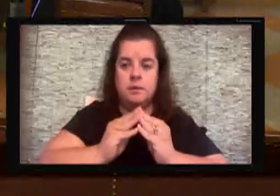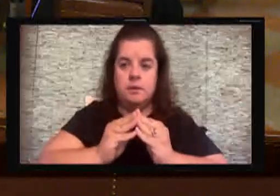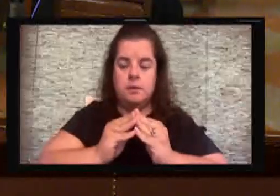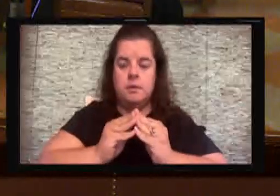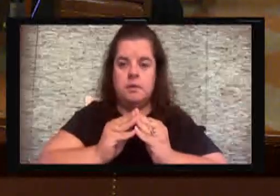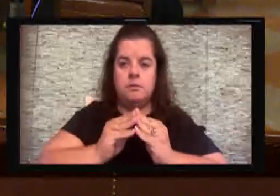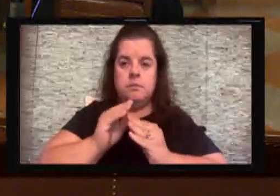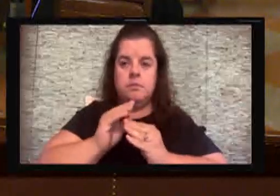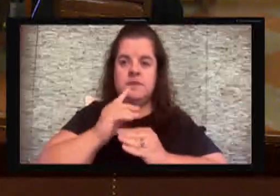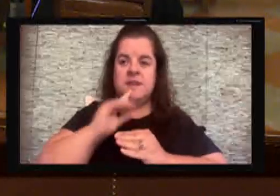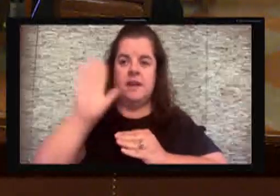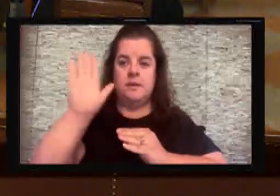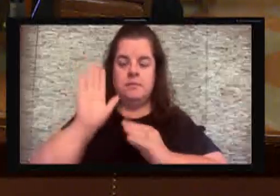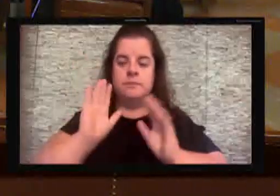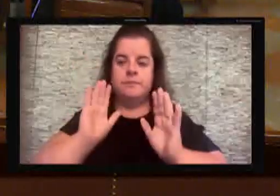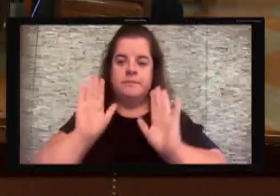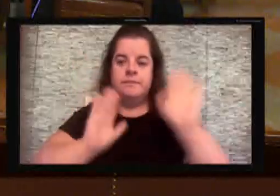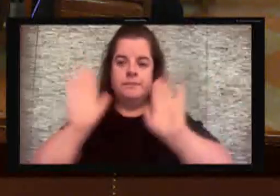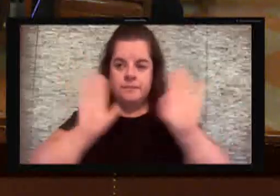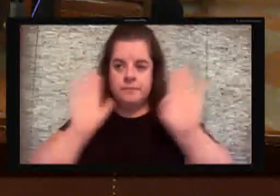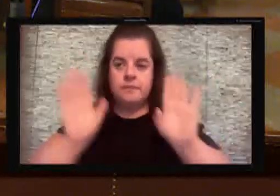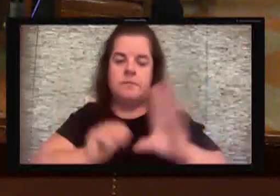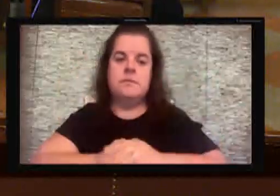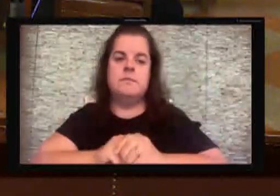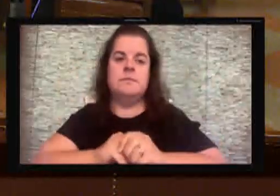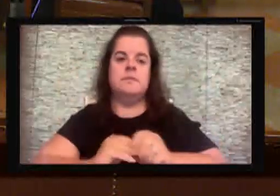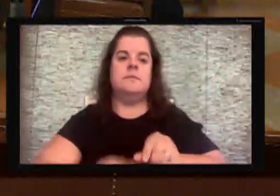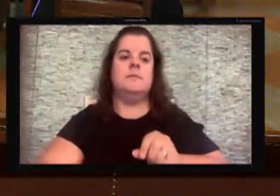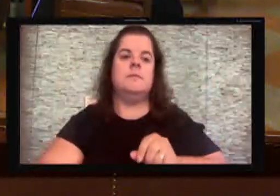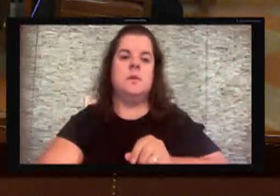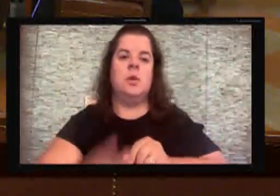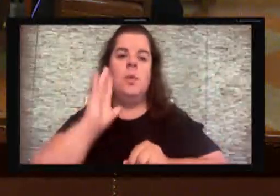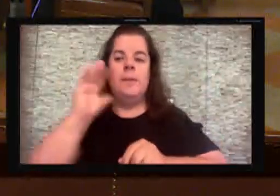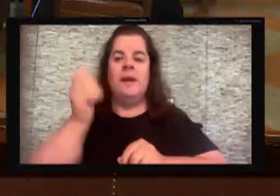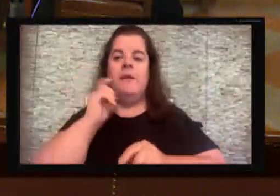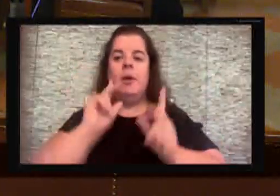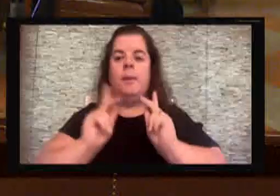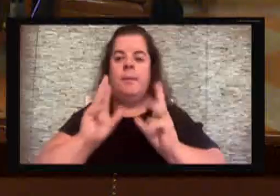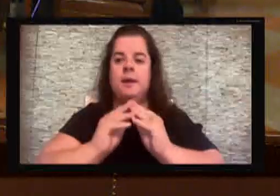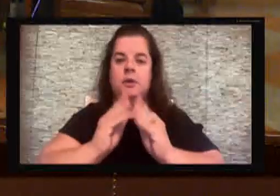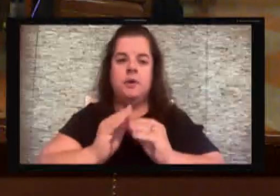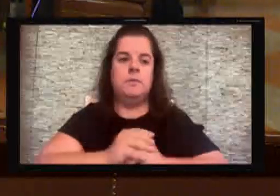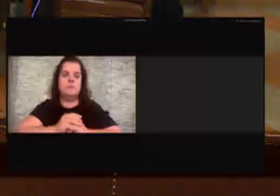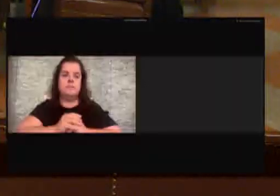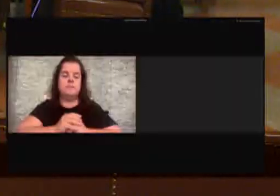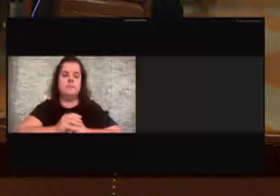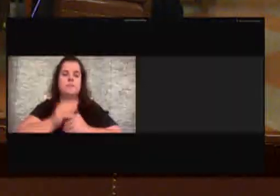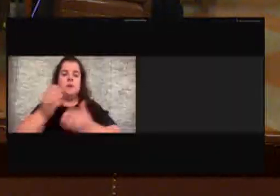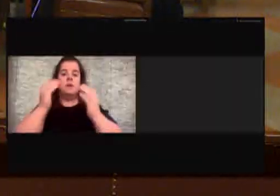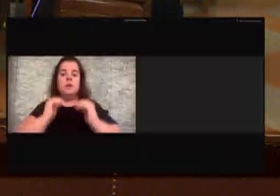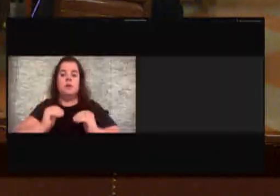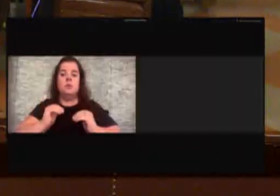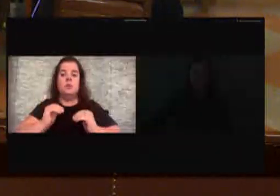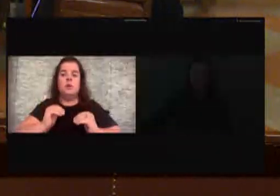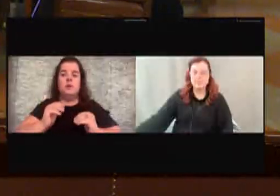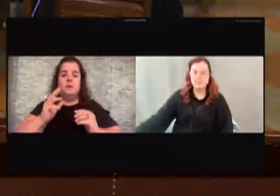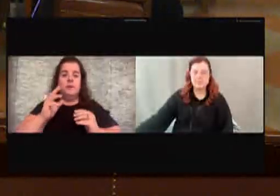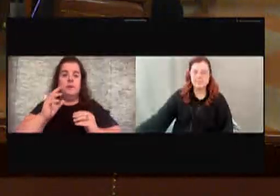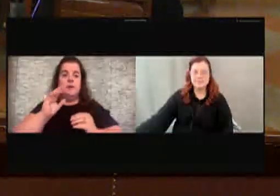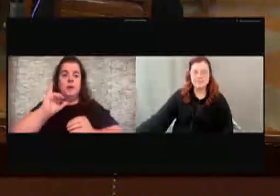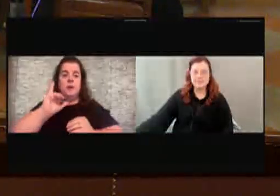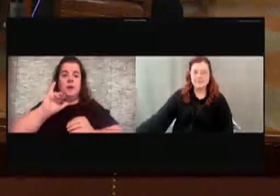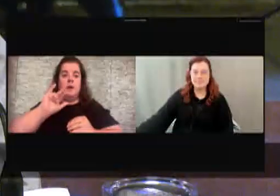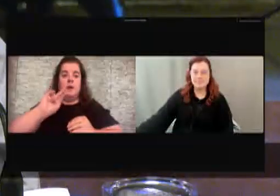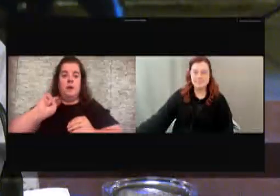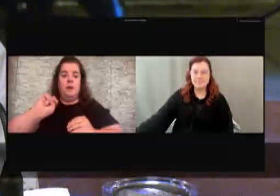hearing, please indicate by saying aye. Aye. Aye. Aye. Aye. Bill will be held for a public hearing. That moves us on to Innovation, Performance,